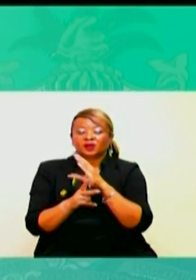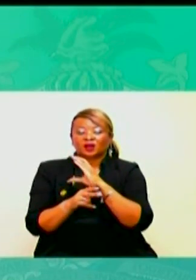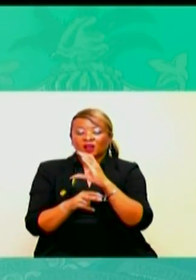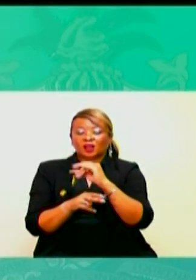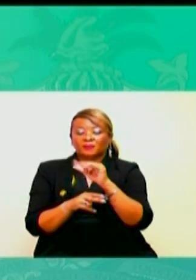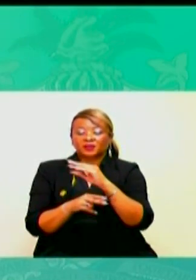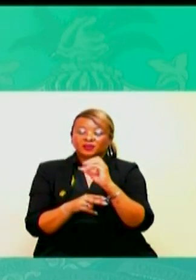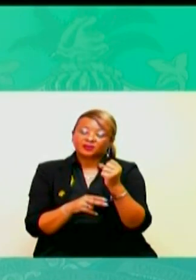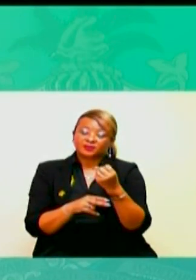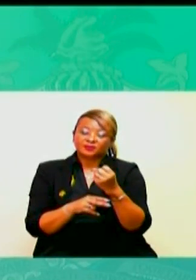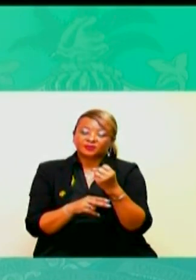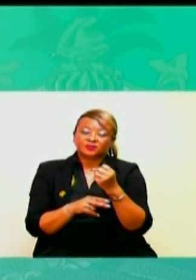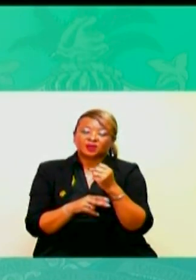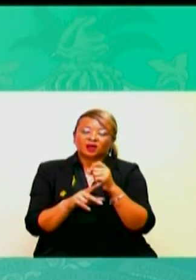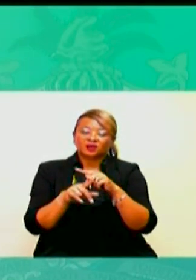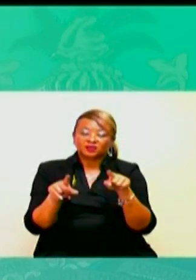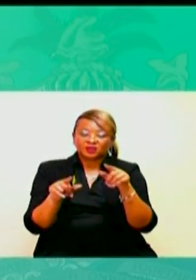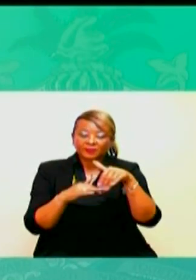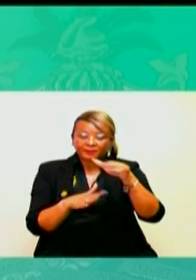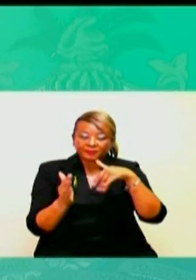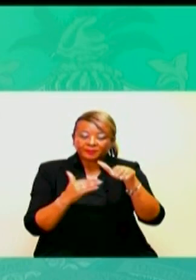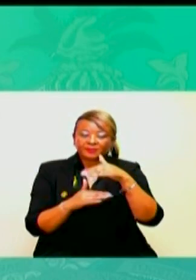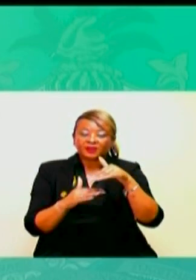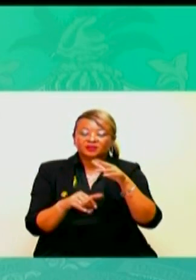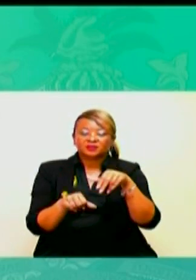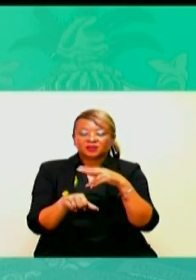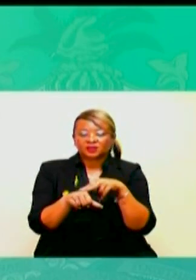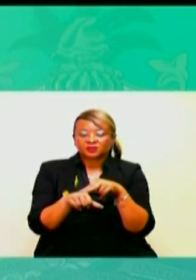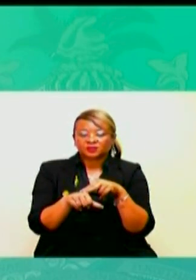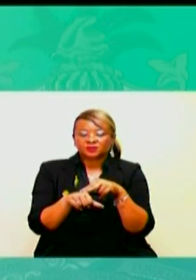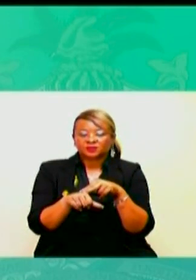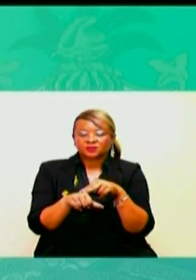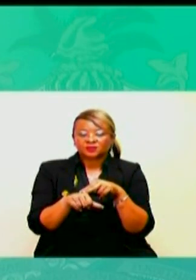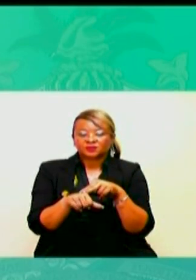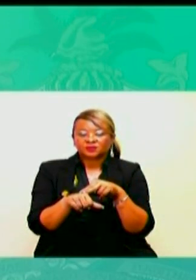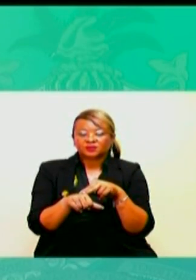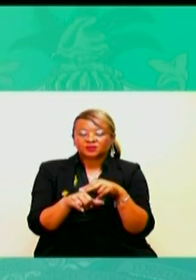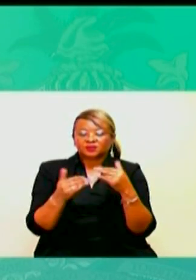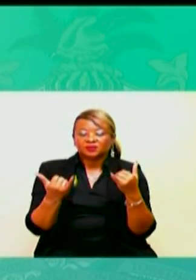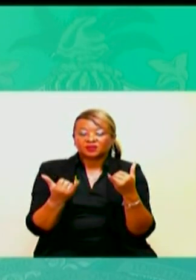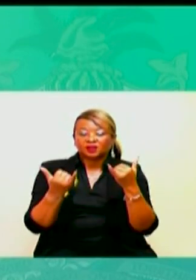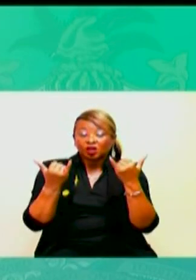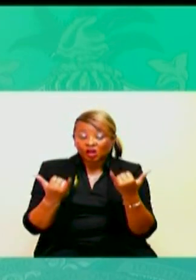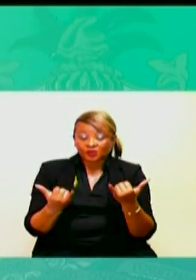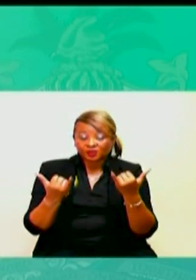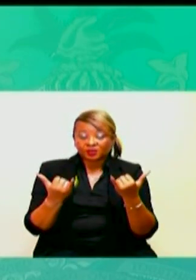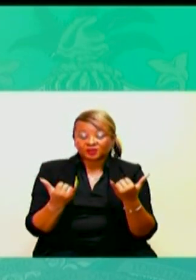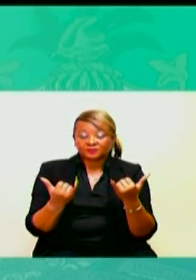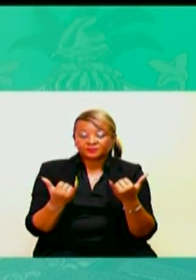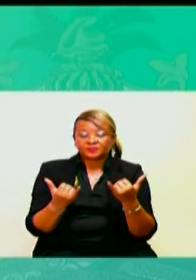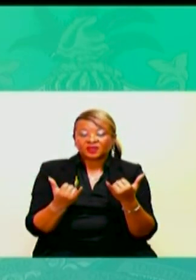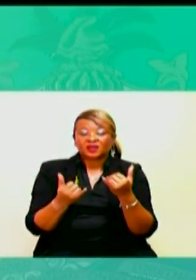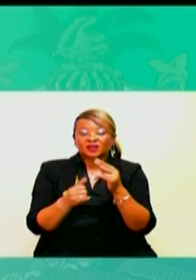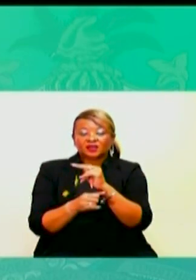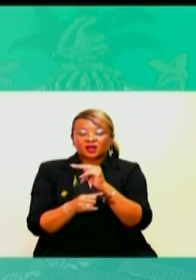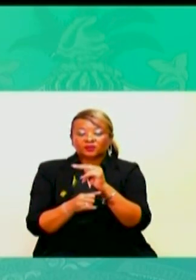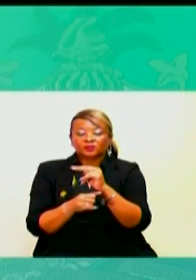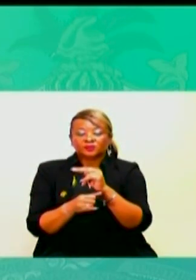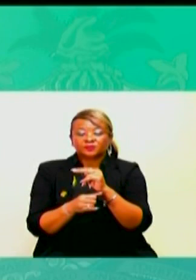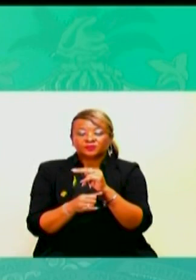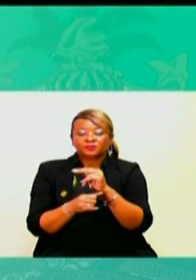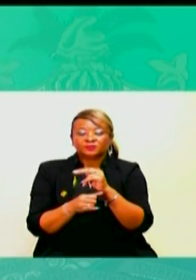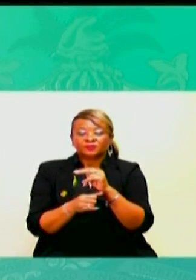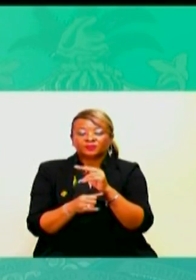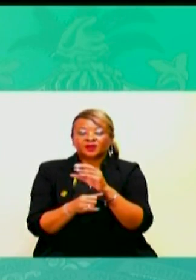and other nationals, all of whom are currently at the detention center awaiting deportation. The District of Managua Immigration, along with the